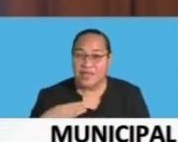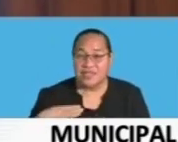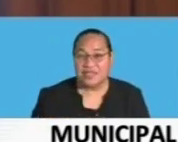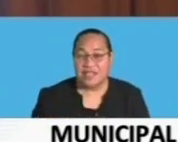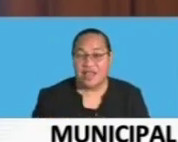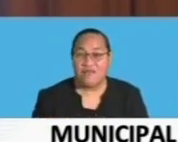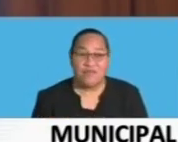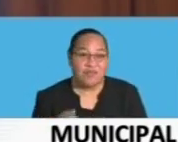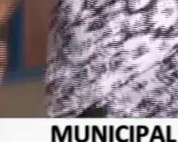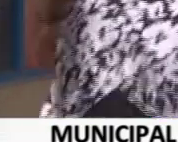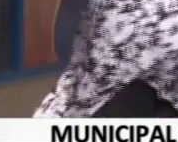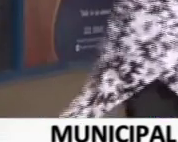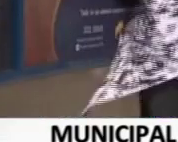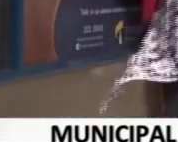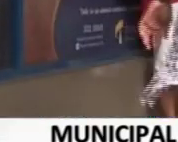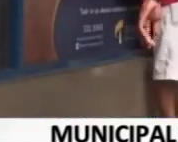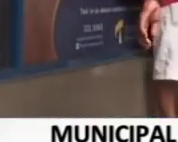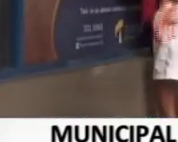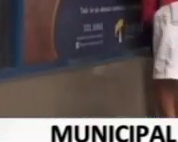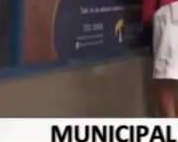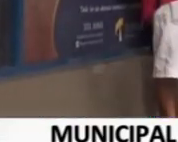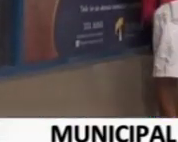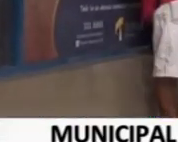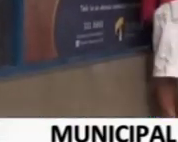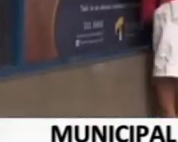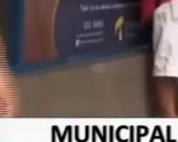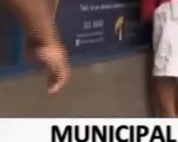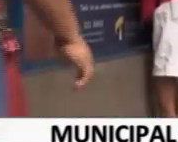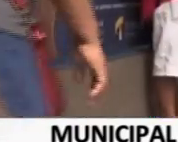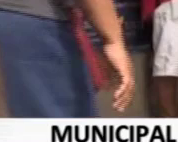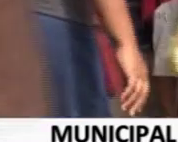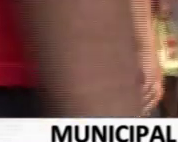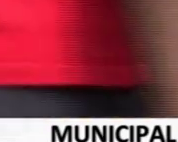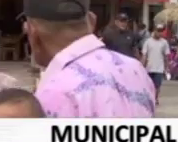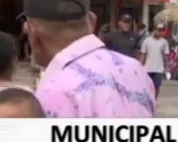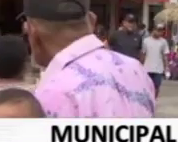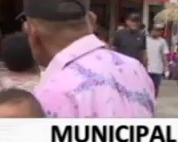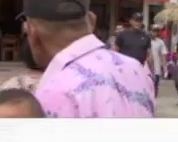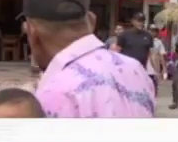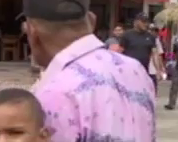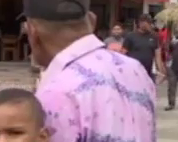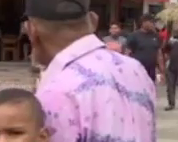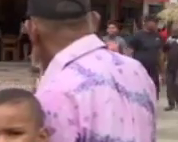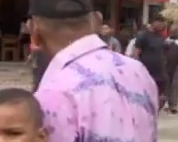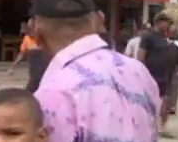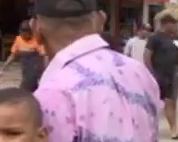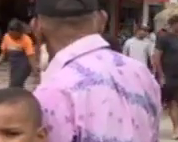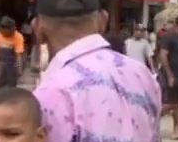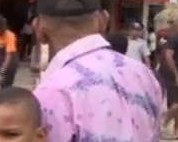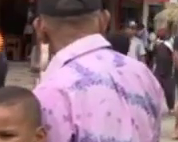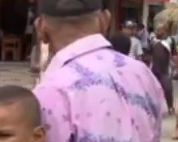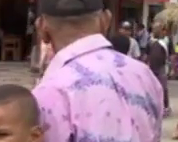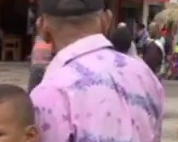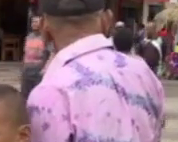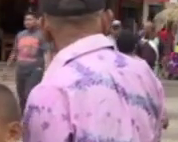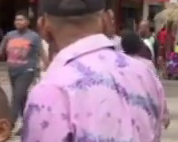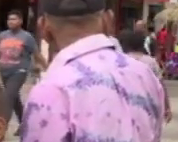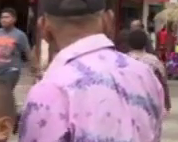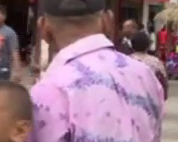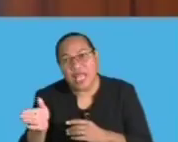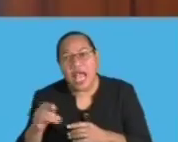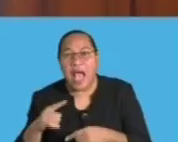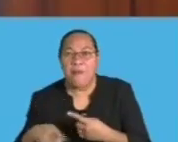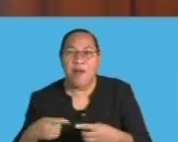Tambuya questioned the minister on procedures that are being followed to issue a business license. I want to direct a question to the business